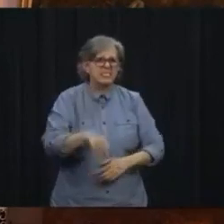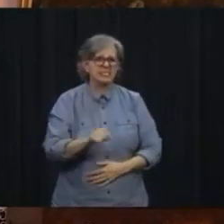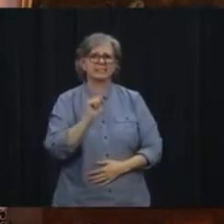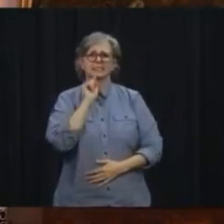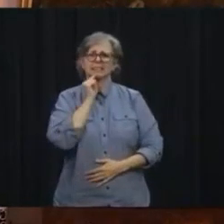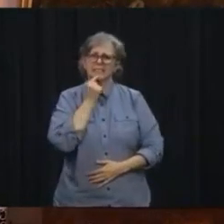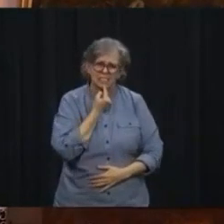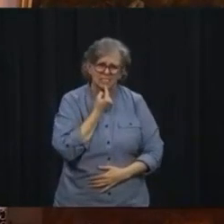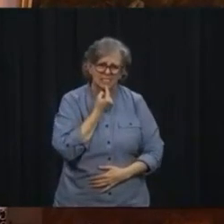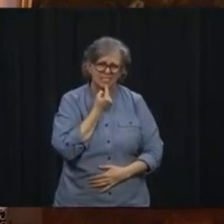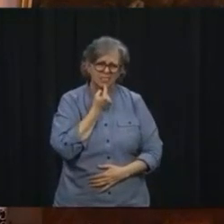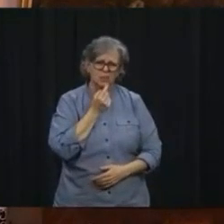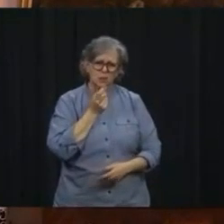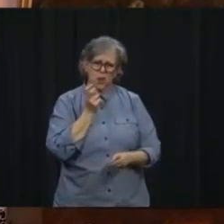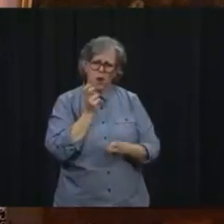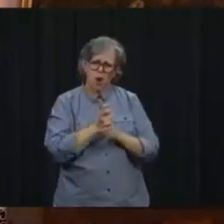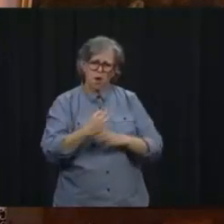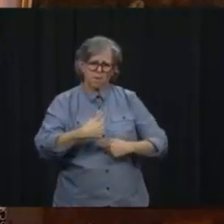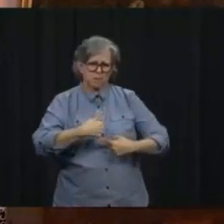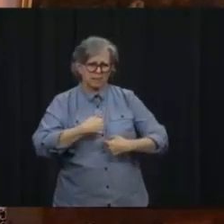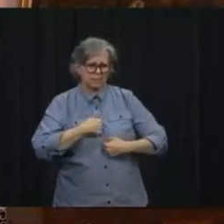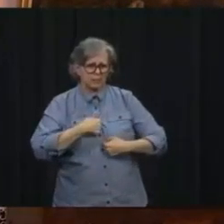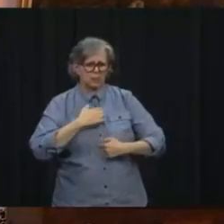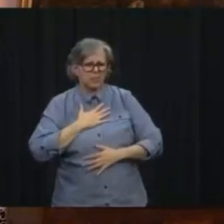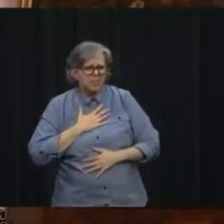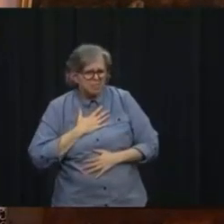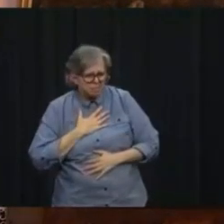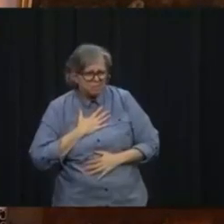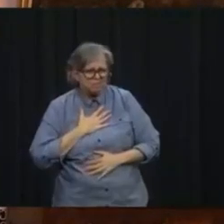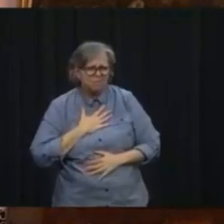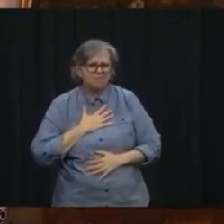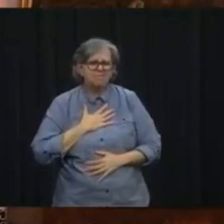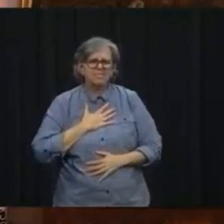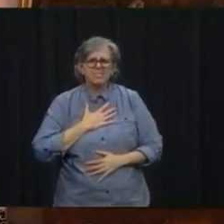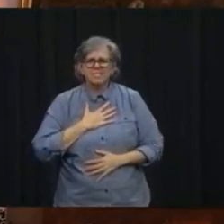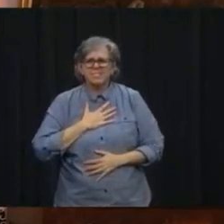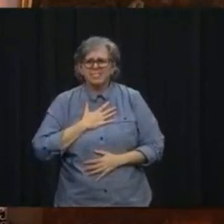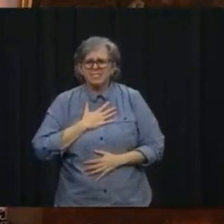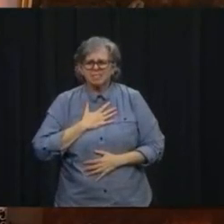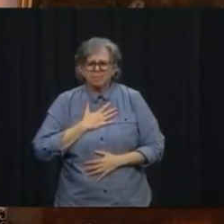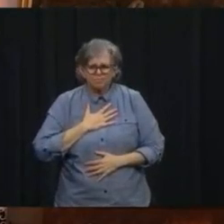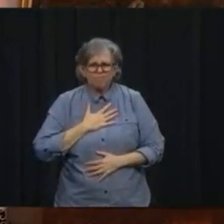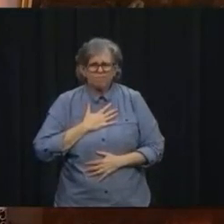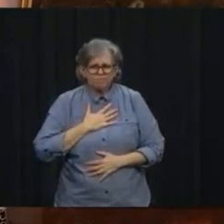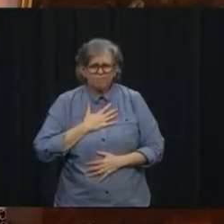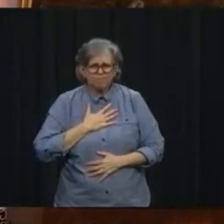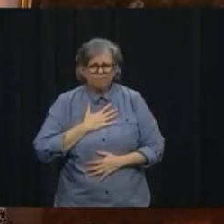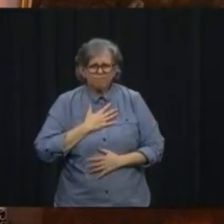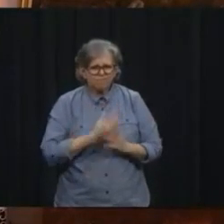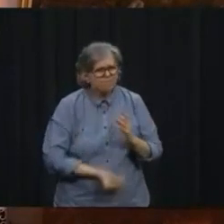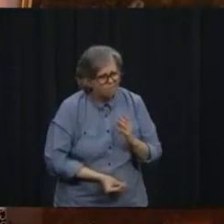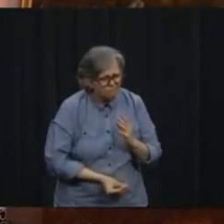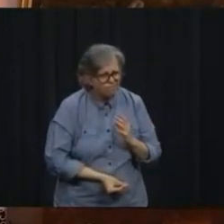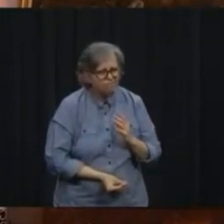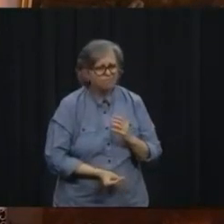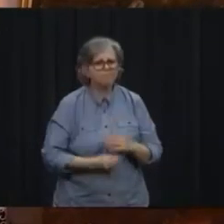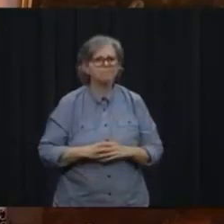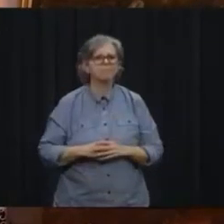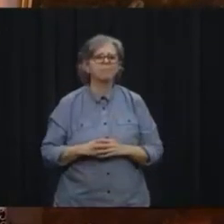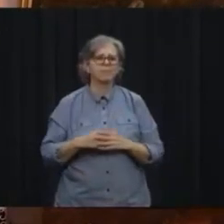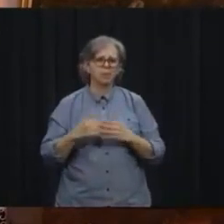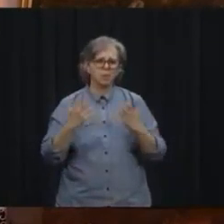folks in that area begin to get their minds around what is happening. His background is mental health and behavioral health. As you heard about the